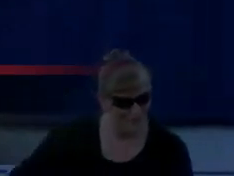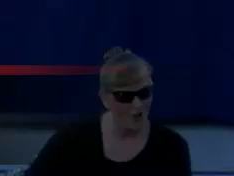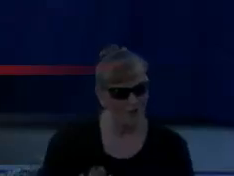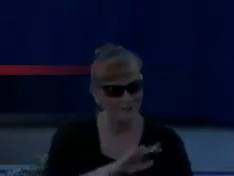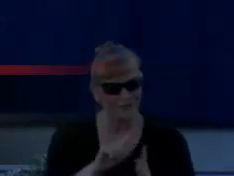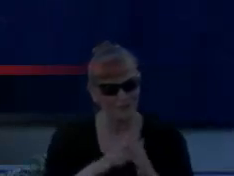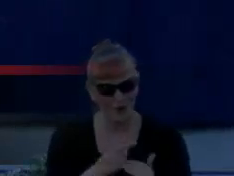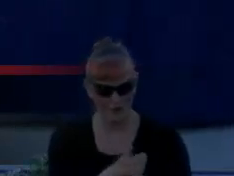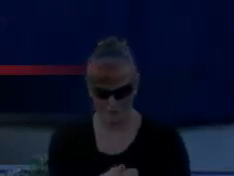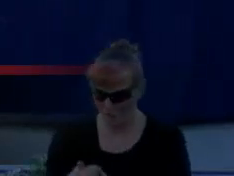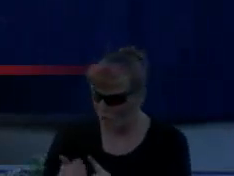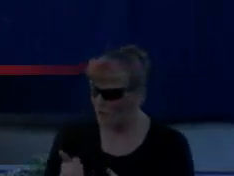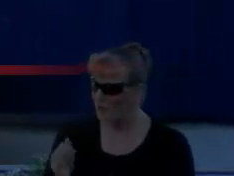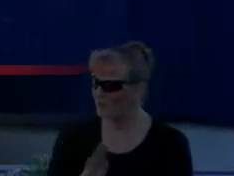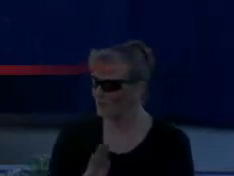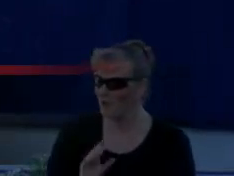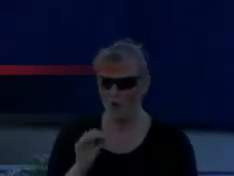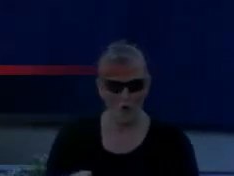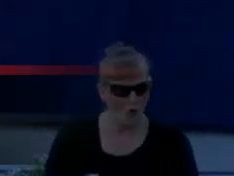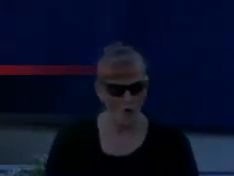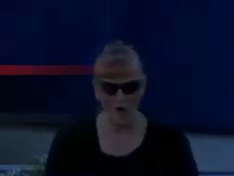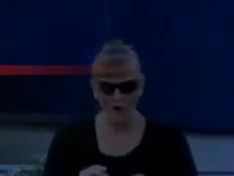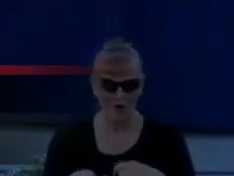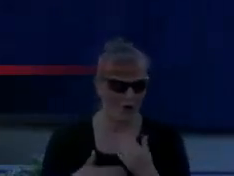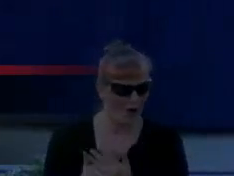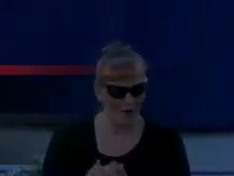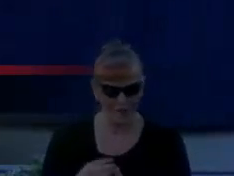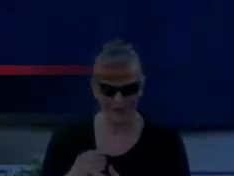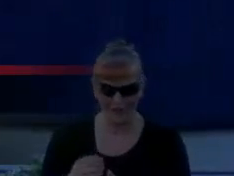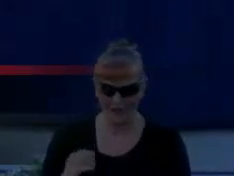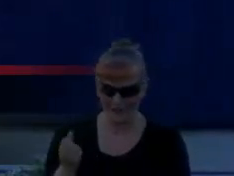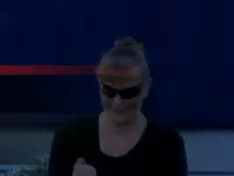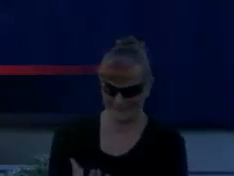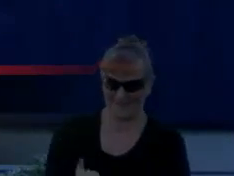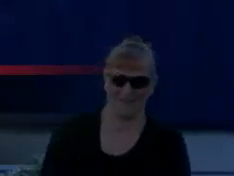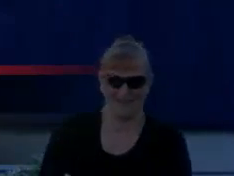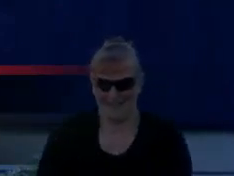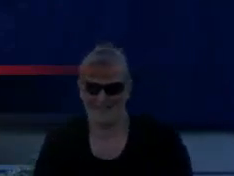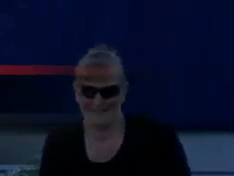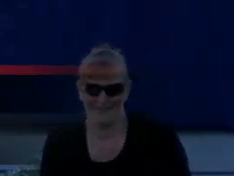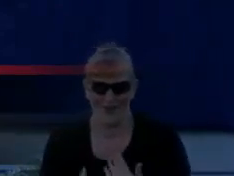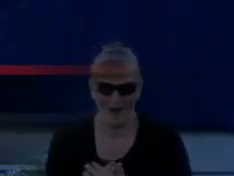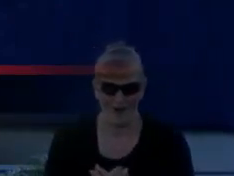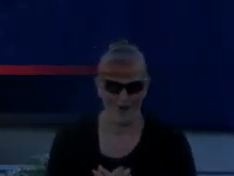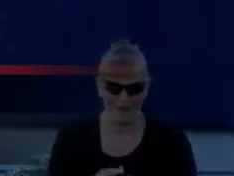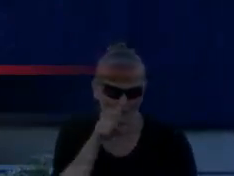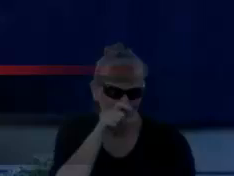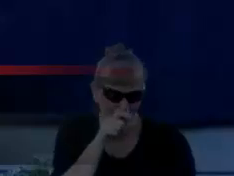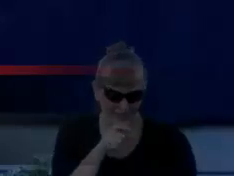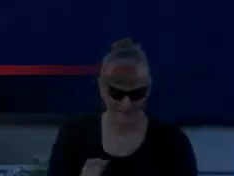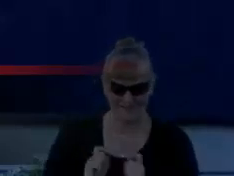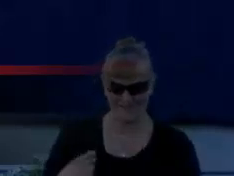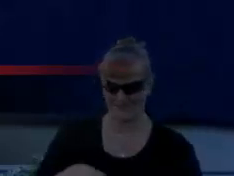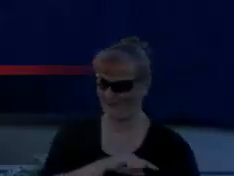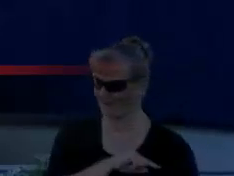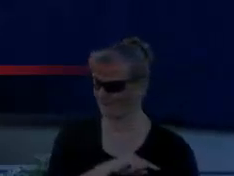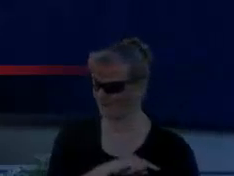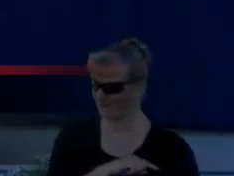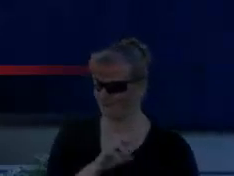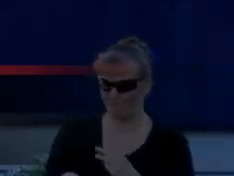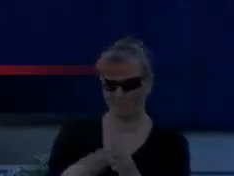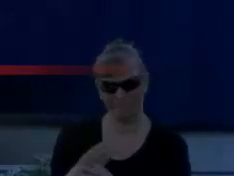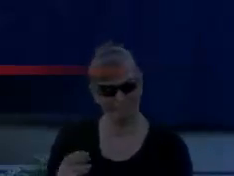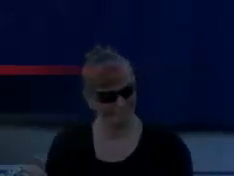of, follow the Cop Shop on Instagram. We must remember what Chiawana has filled our backpacks with. The world can be a scary